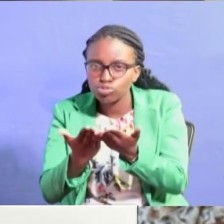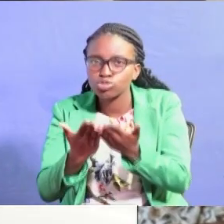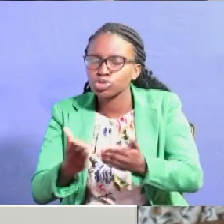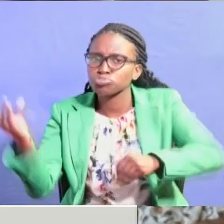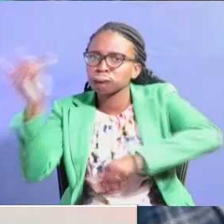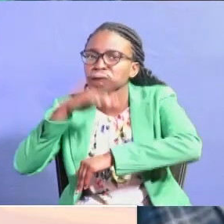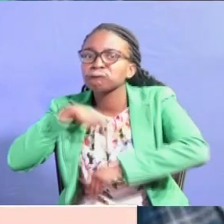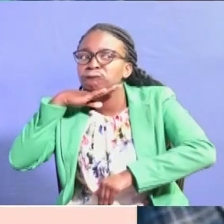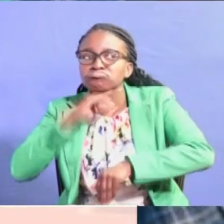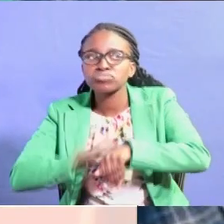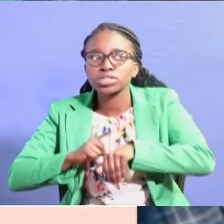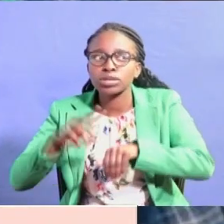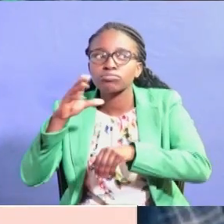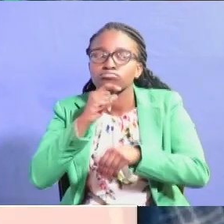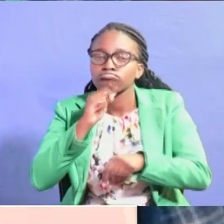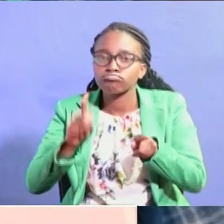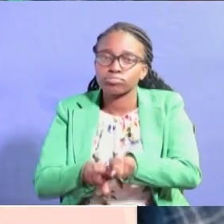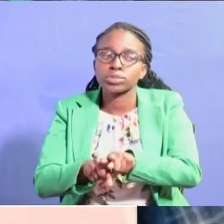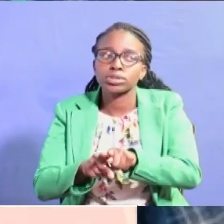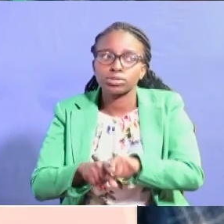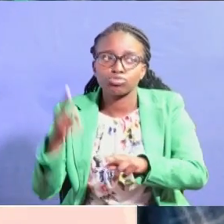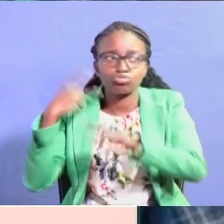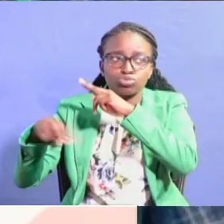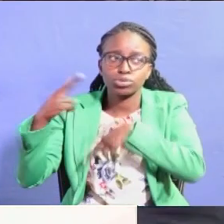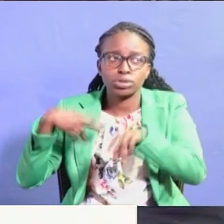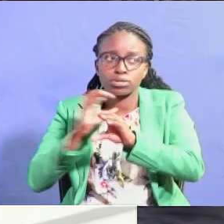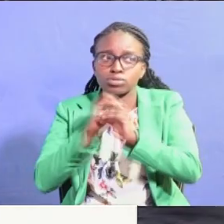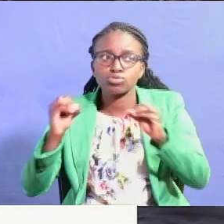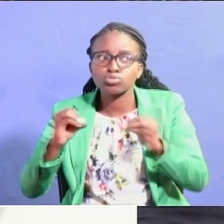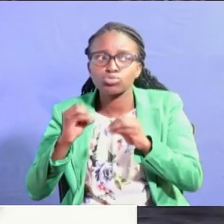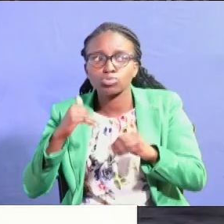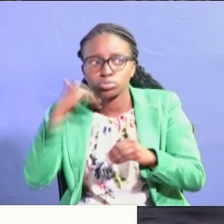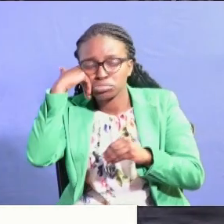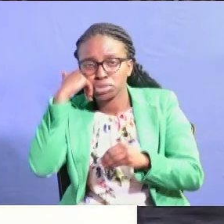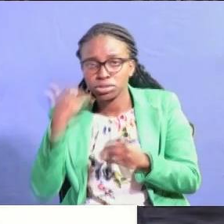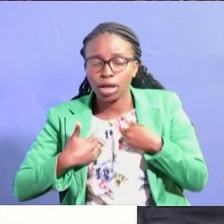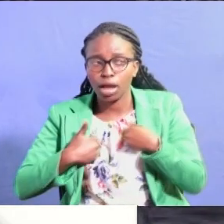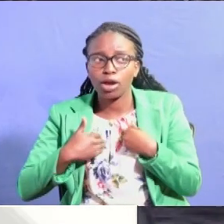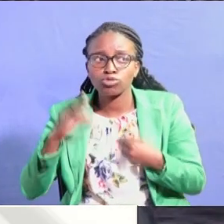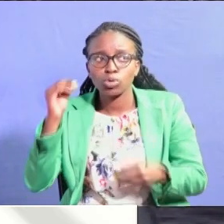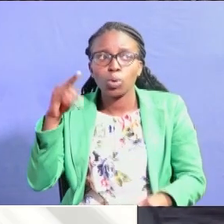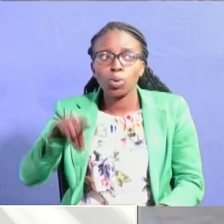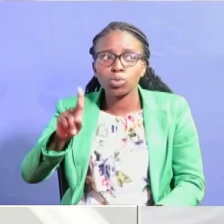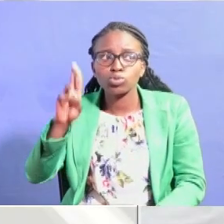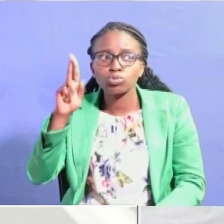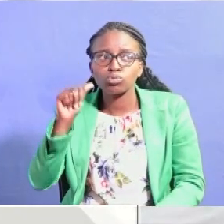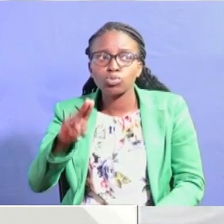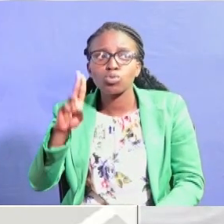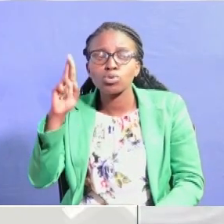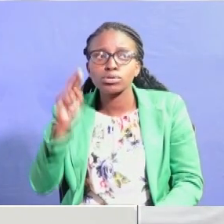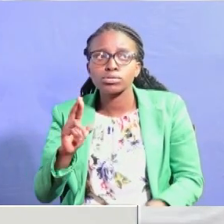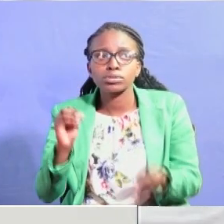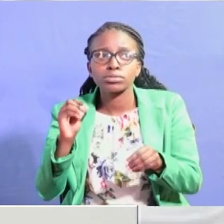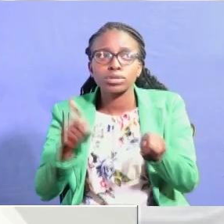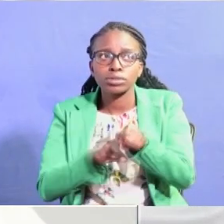his brother Origi, has never had a history of chronic illnesses. Oduor is famed for captaining gold mahia in the heroic season